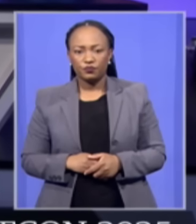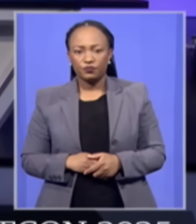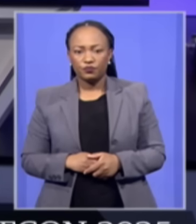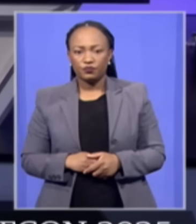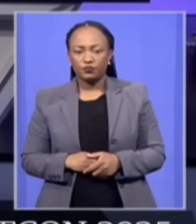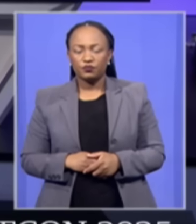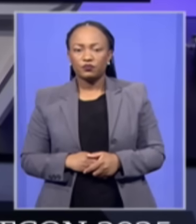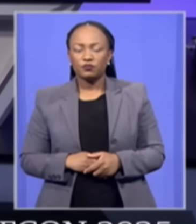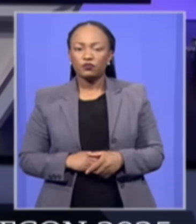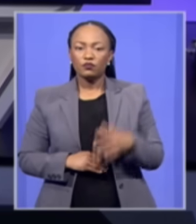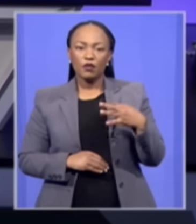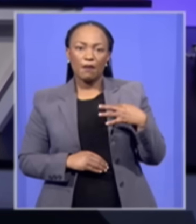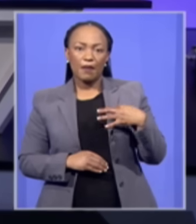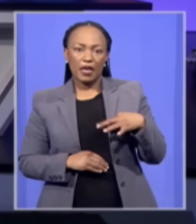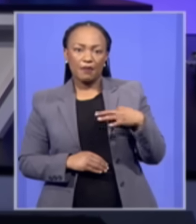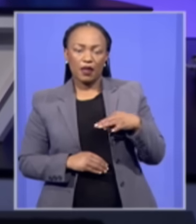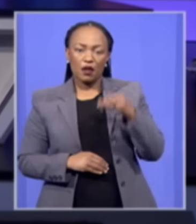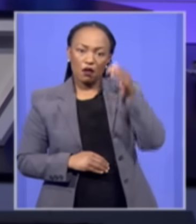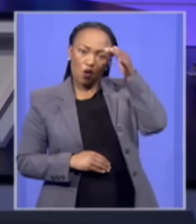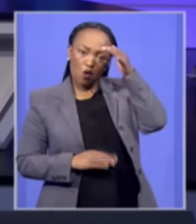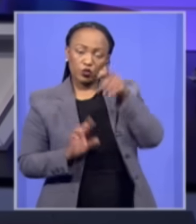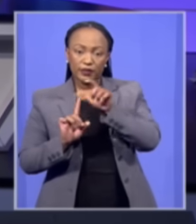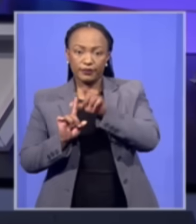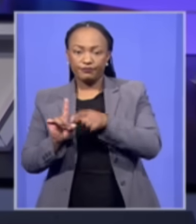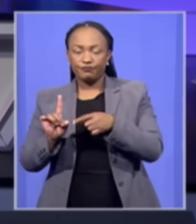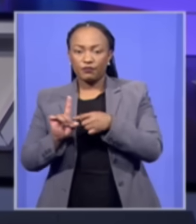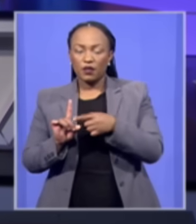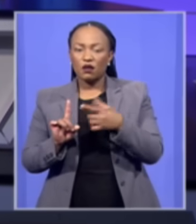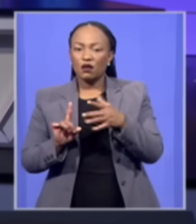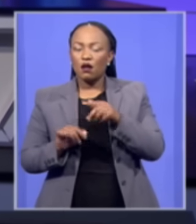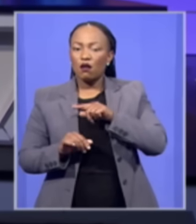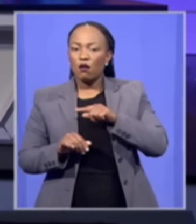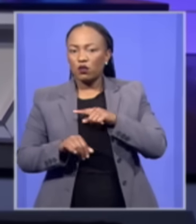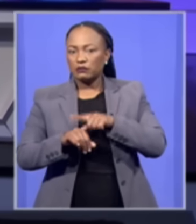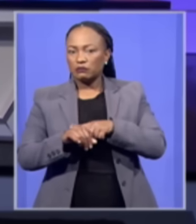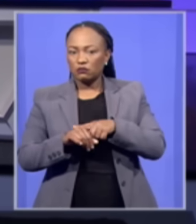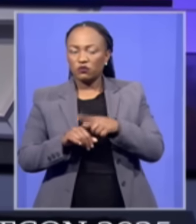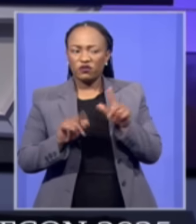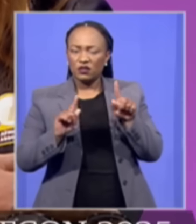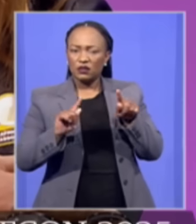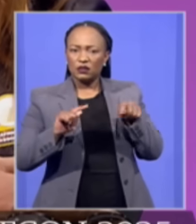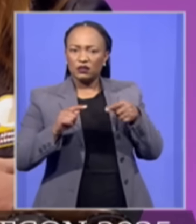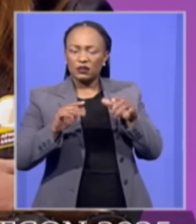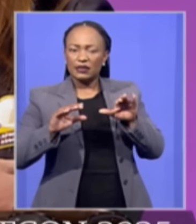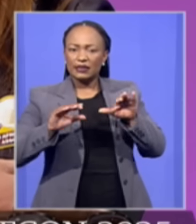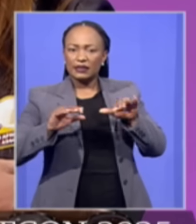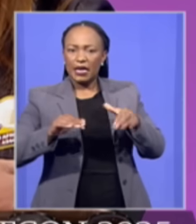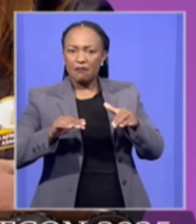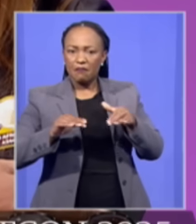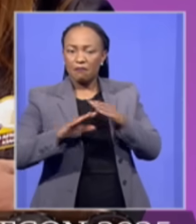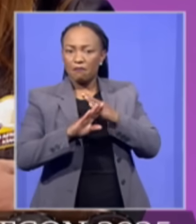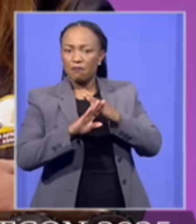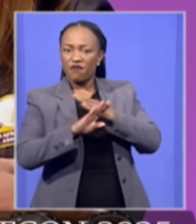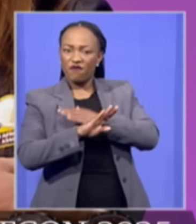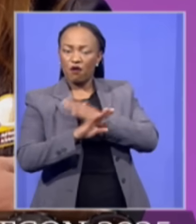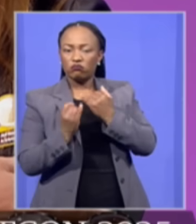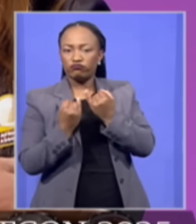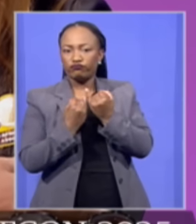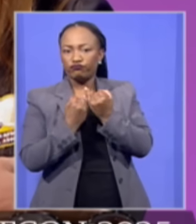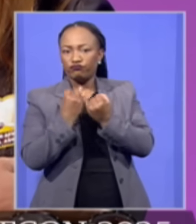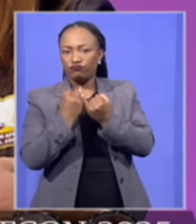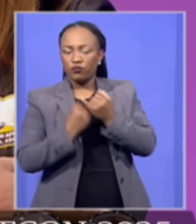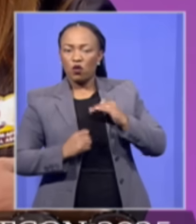Mohlahli wa banyana Desiree Ellis o feditse nako e telele le baraloki ba gagwe pele ga tournament ya Women's Africa Cup